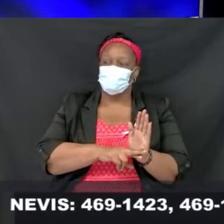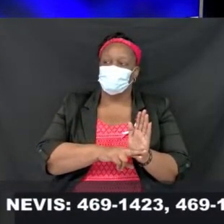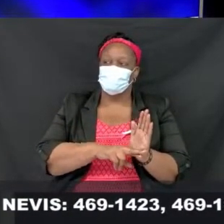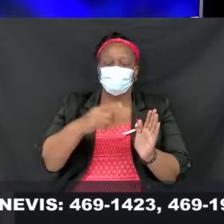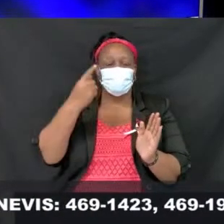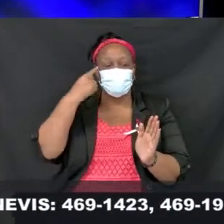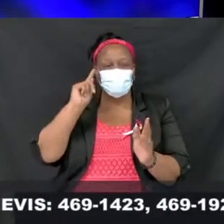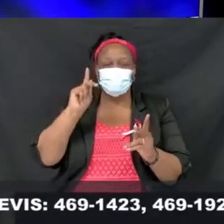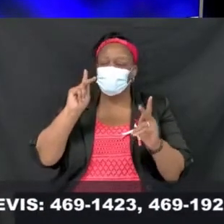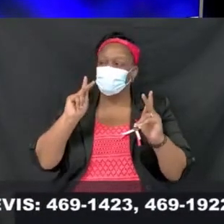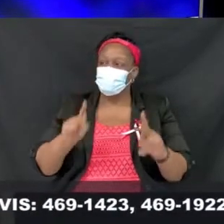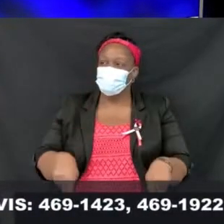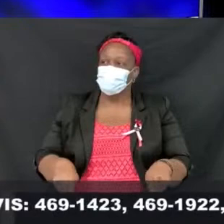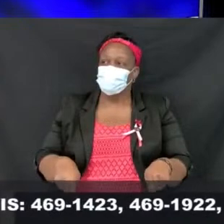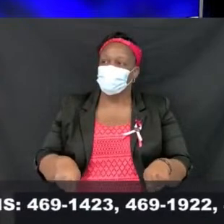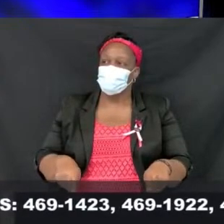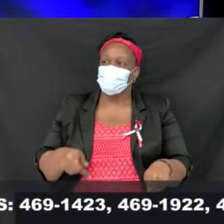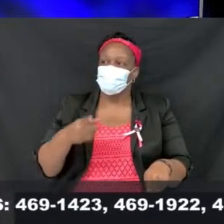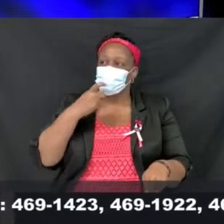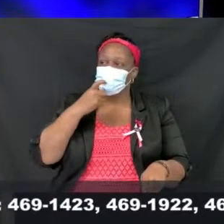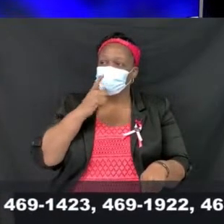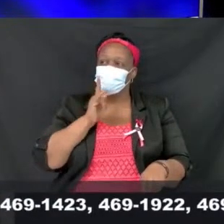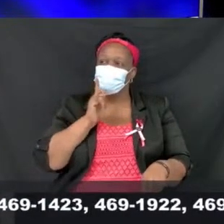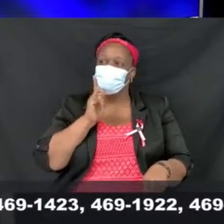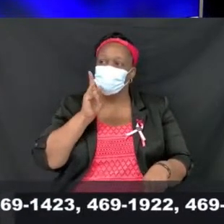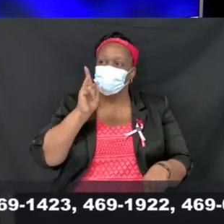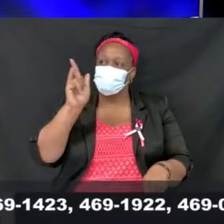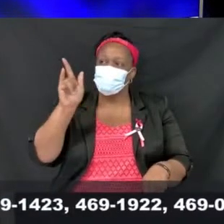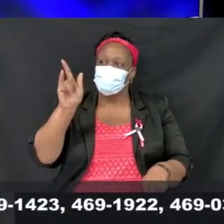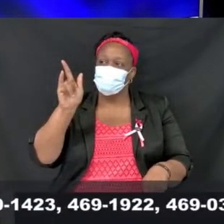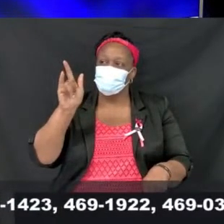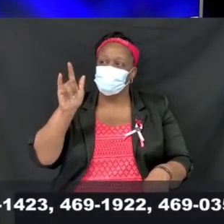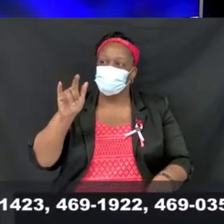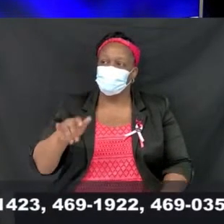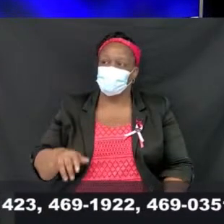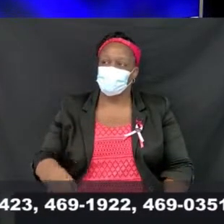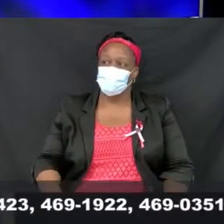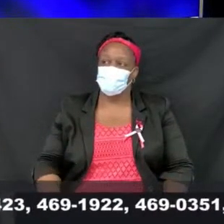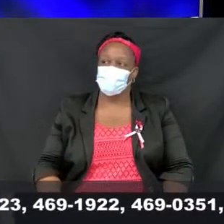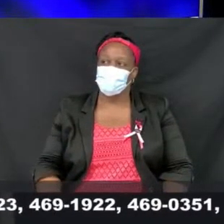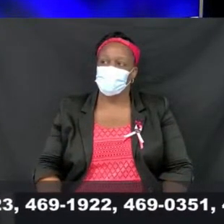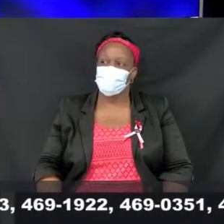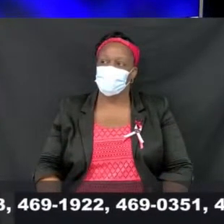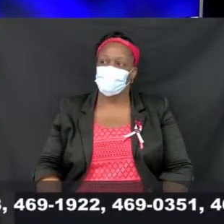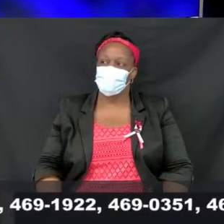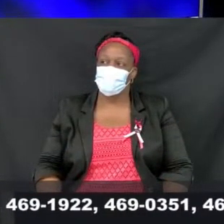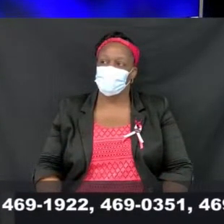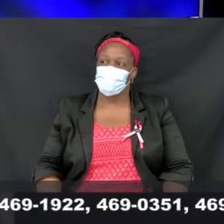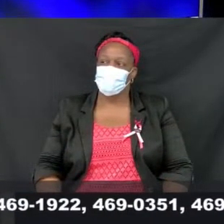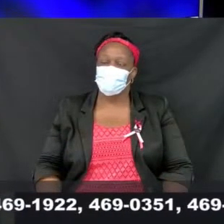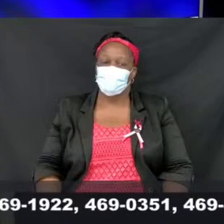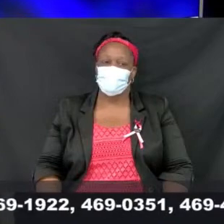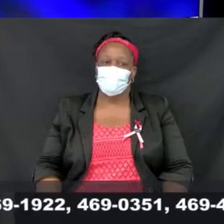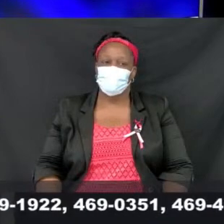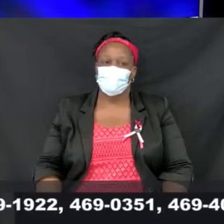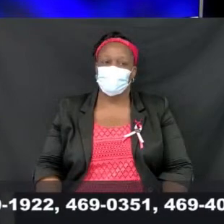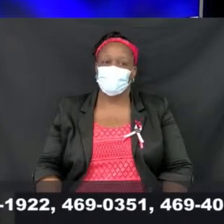pilots? Are airline pilots based on Nevis required to quarantine?